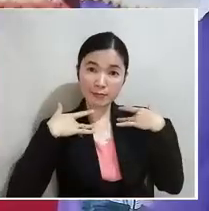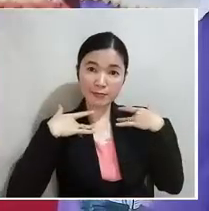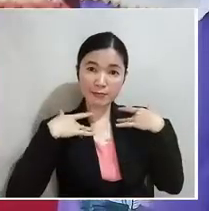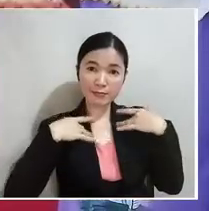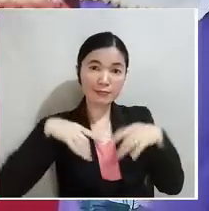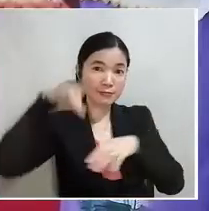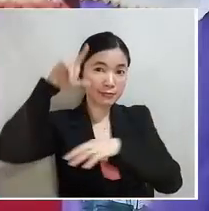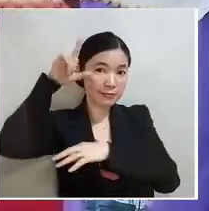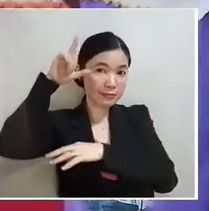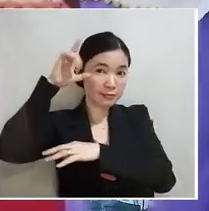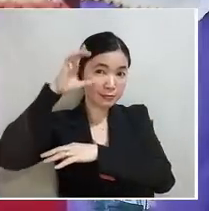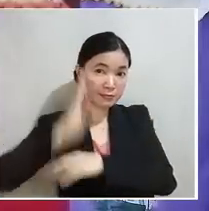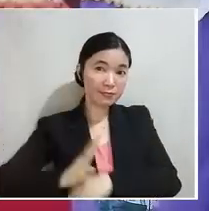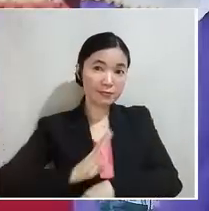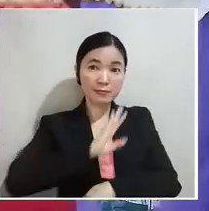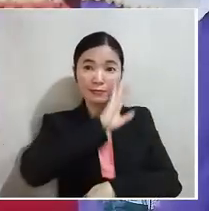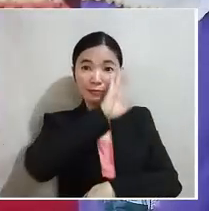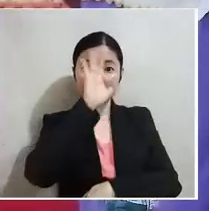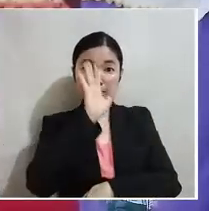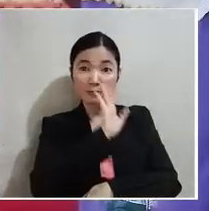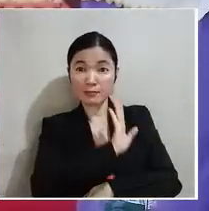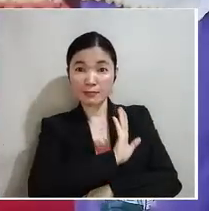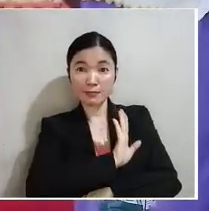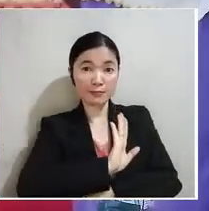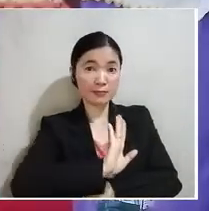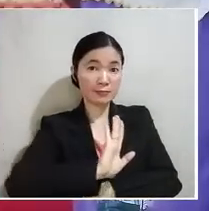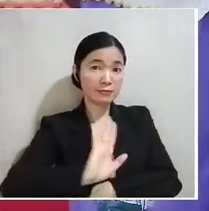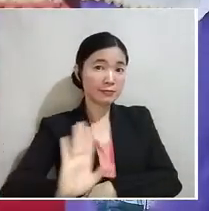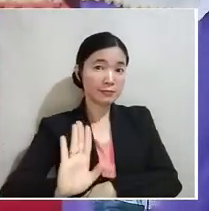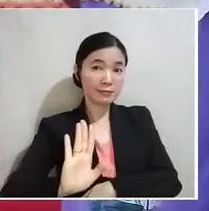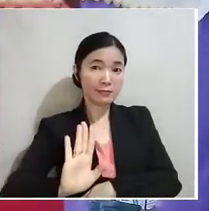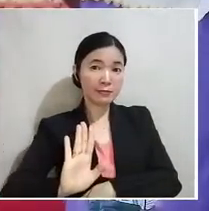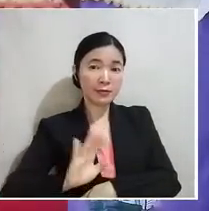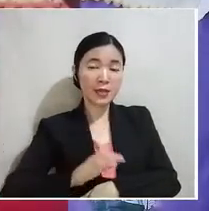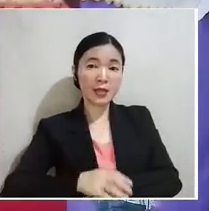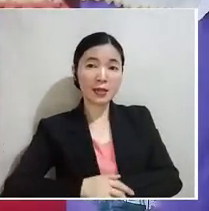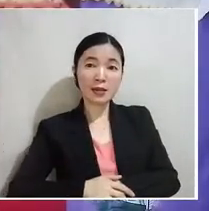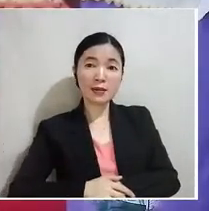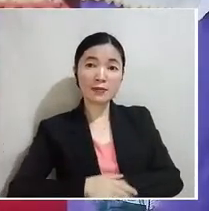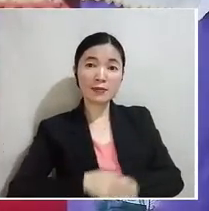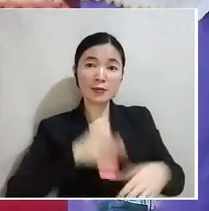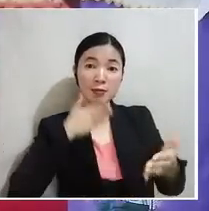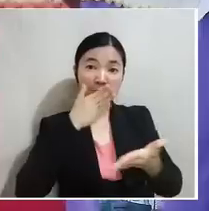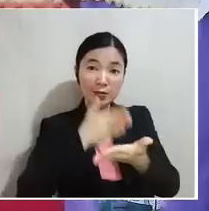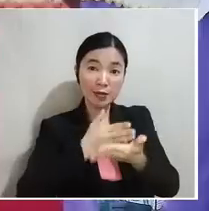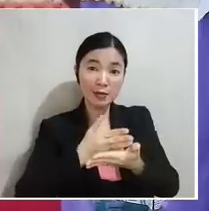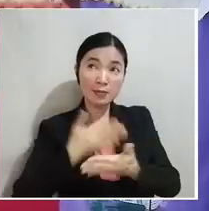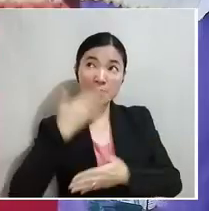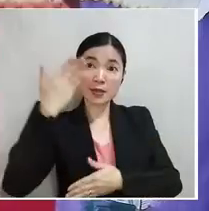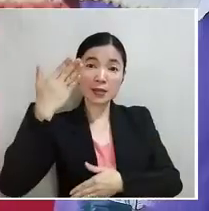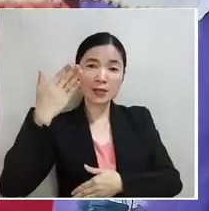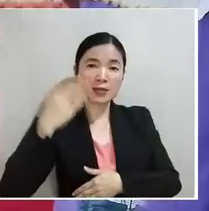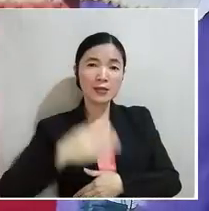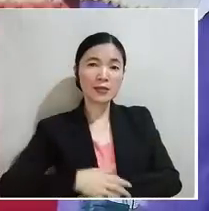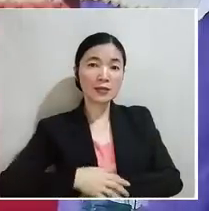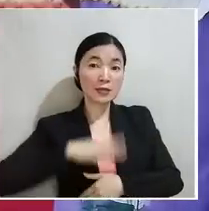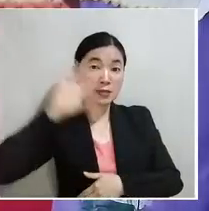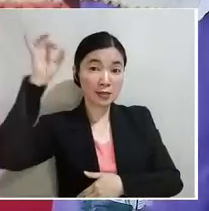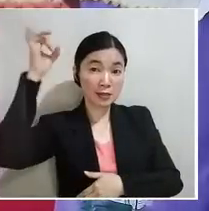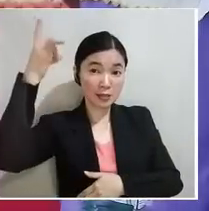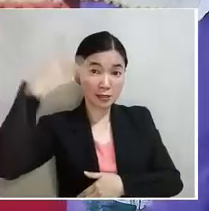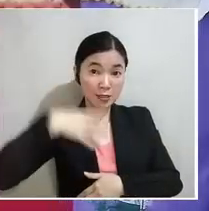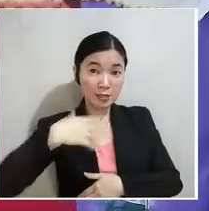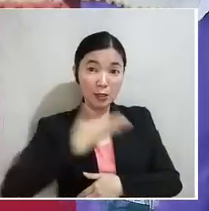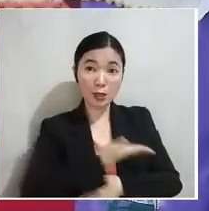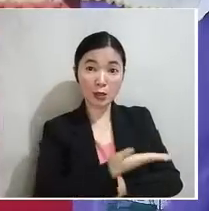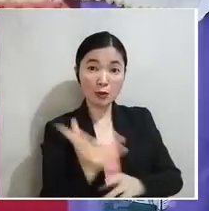never withholds His persevering grace and strength to those who cling